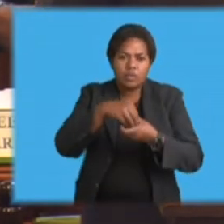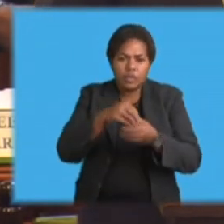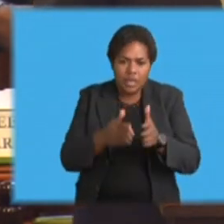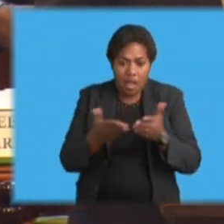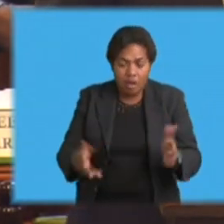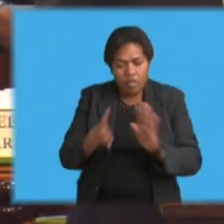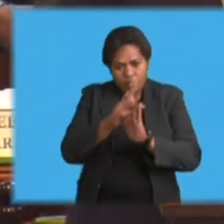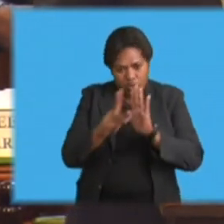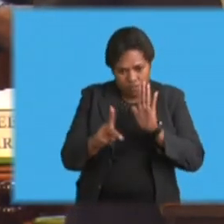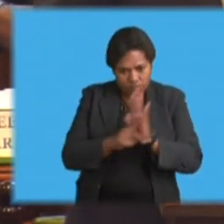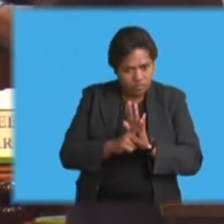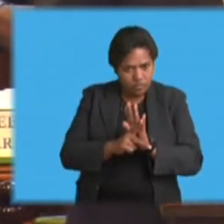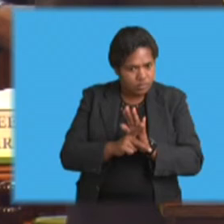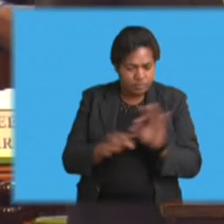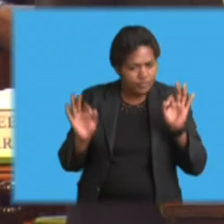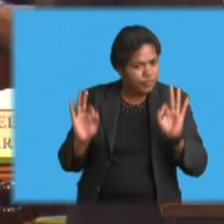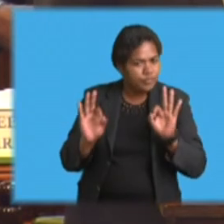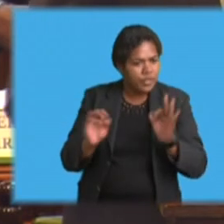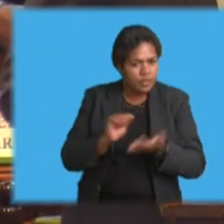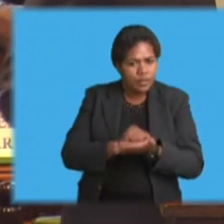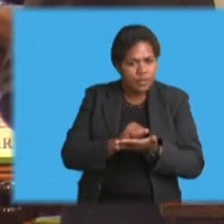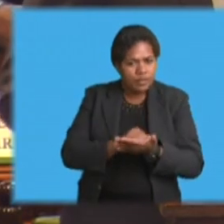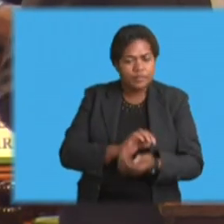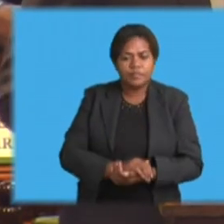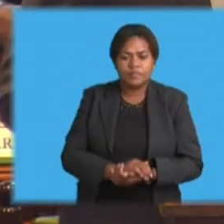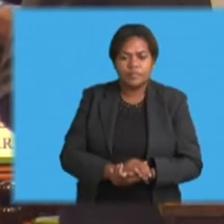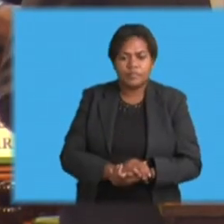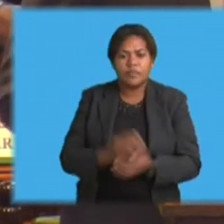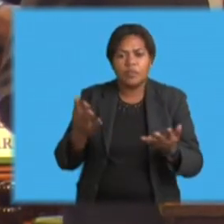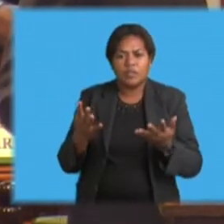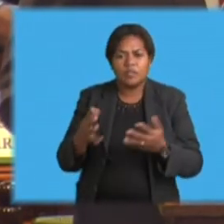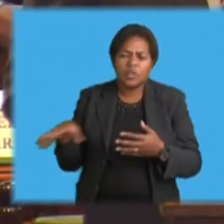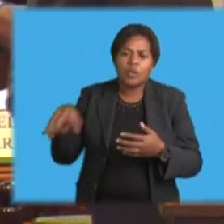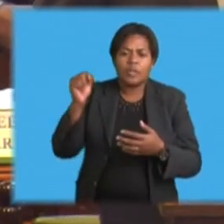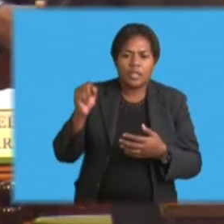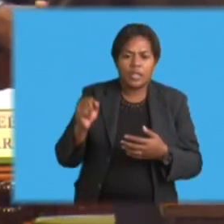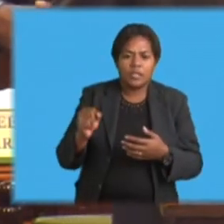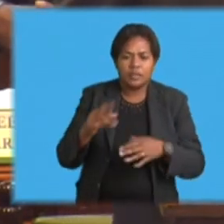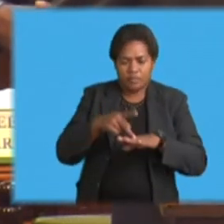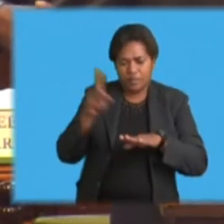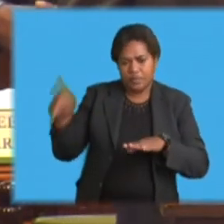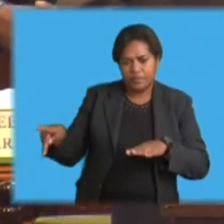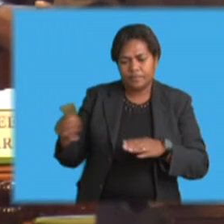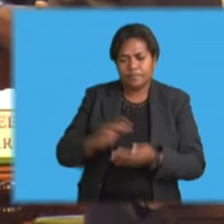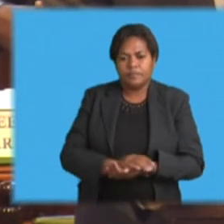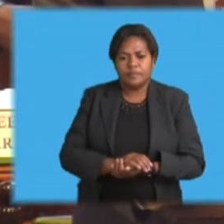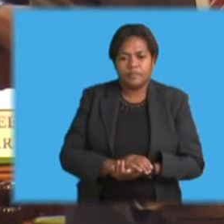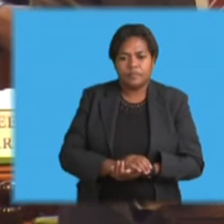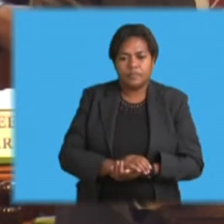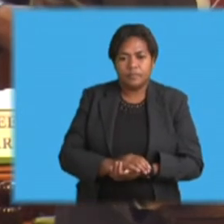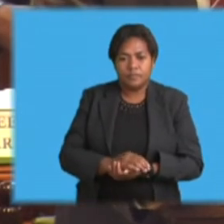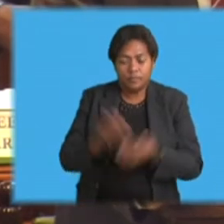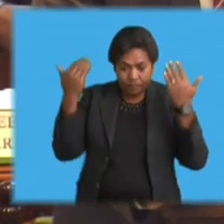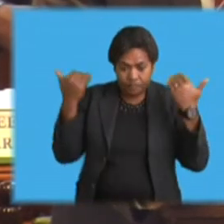the policy is well aligned to our National Development Plan, and the next stage will be to take it up into Cabinet. Madam Speaker, through the National